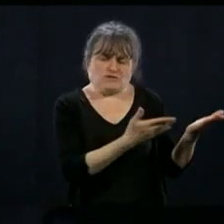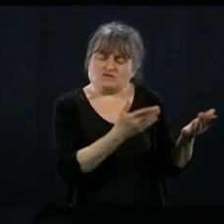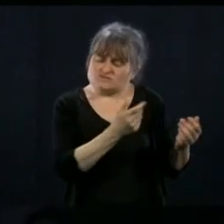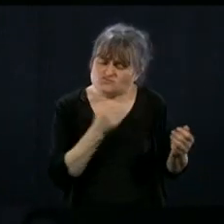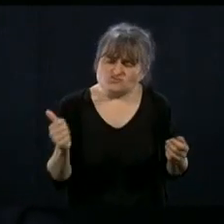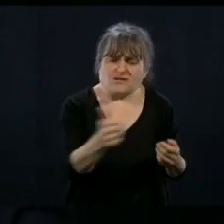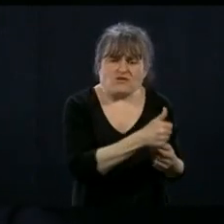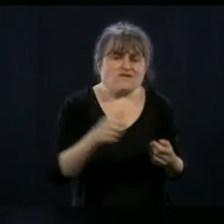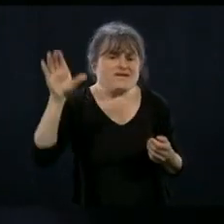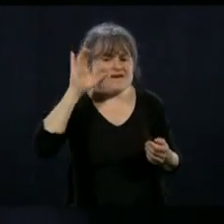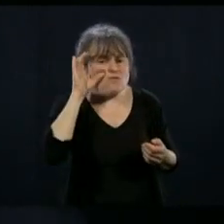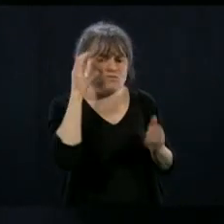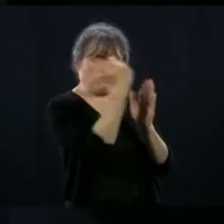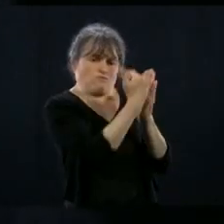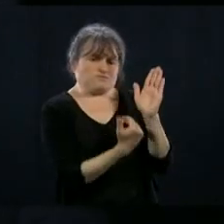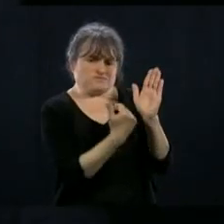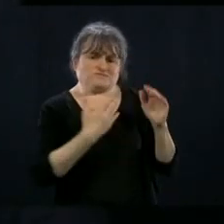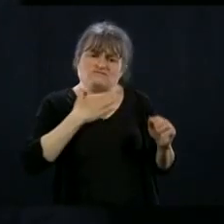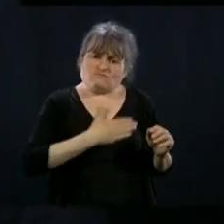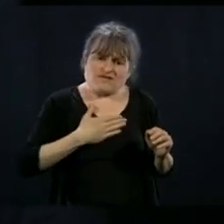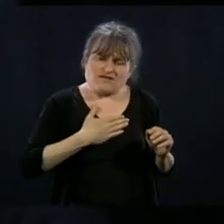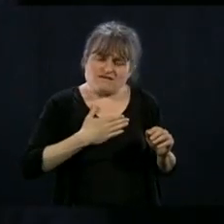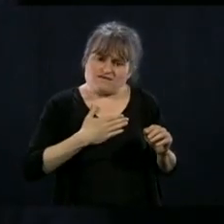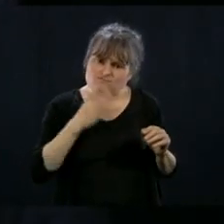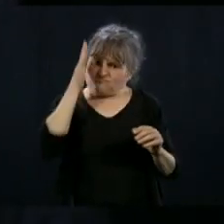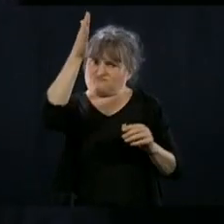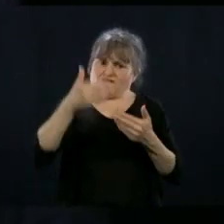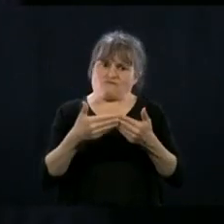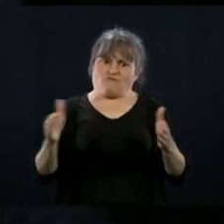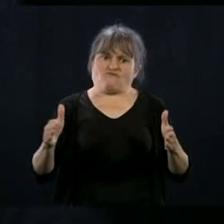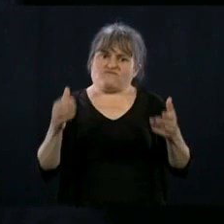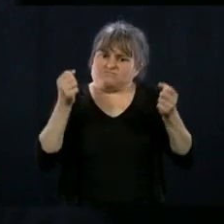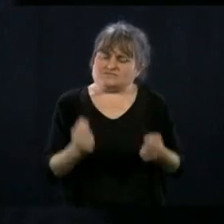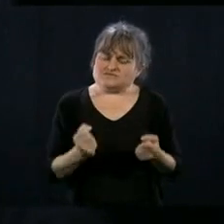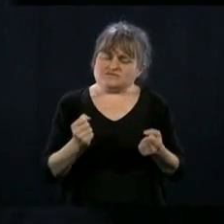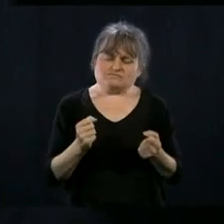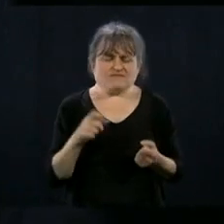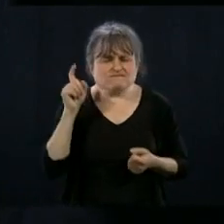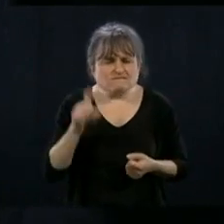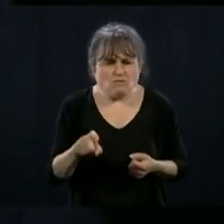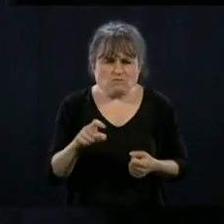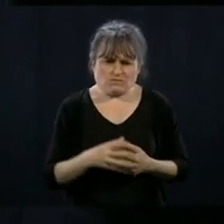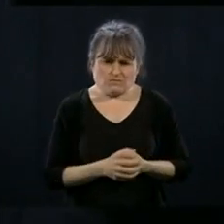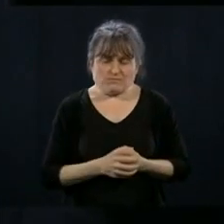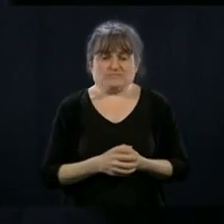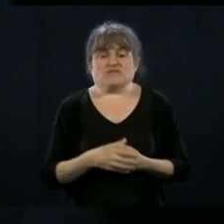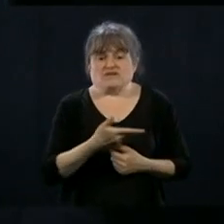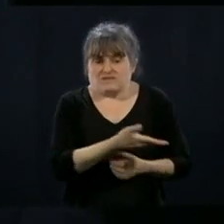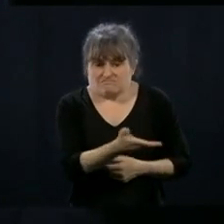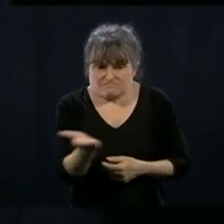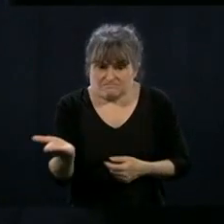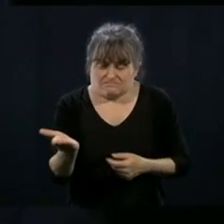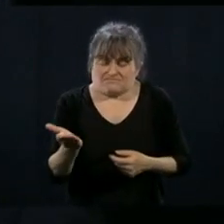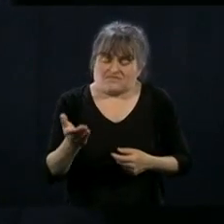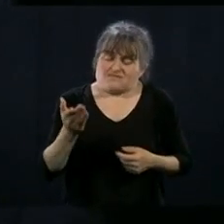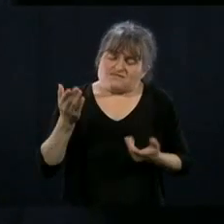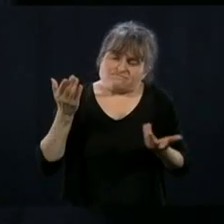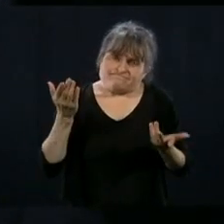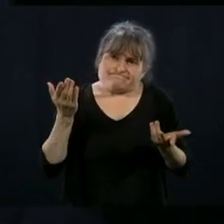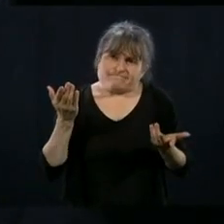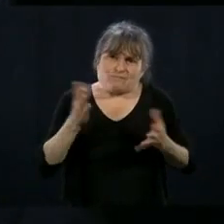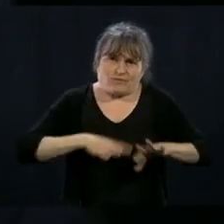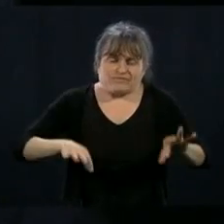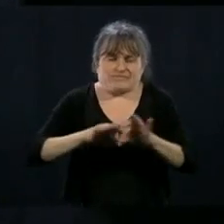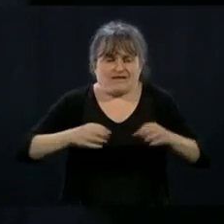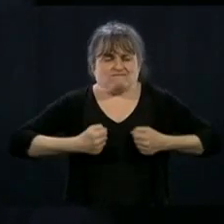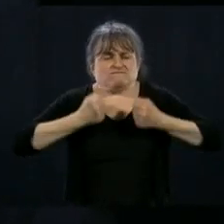is important that they be able to go back to school. I'd like to end by saying we still have a lot of efforts to make, particularly in